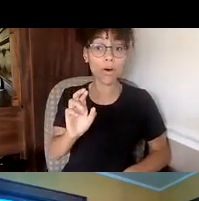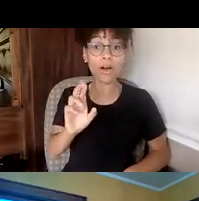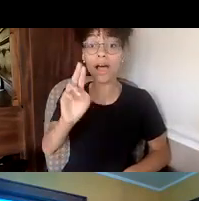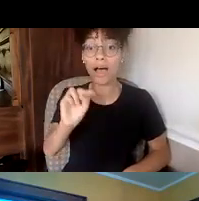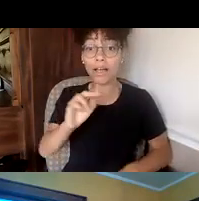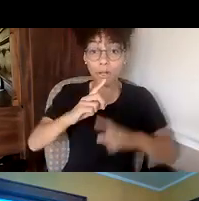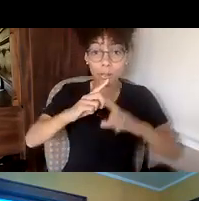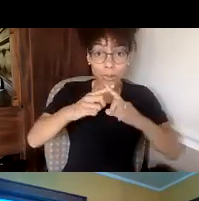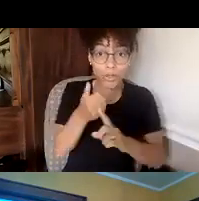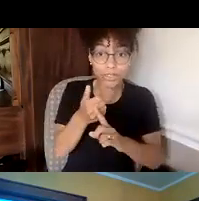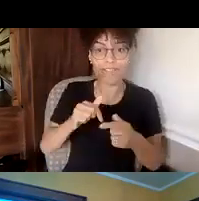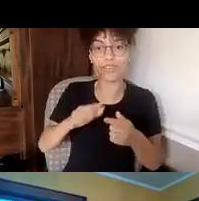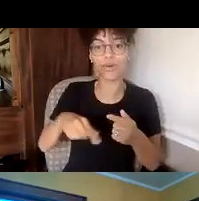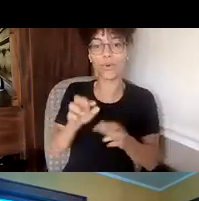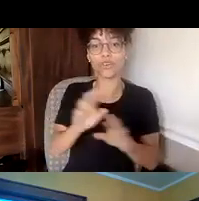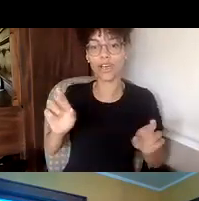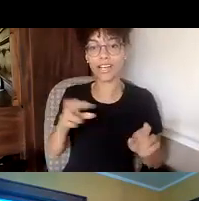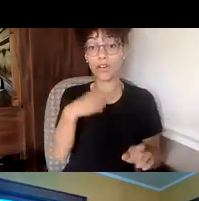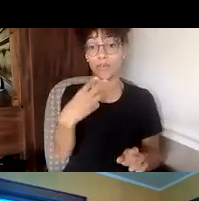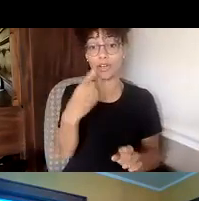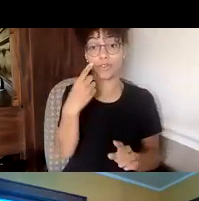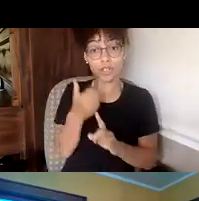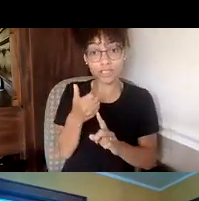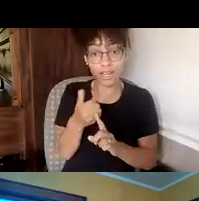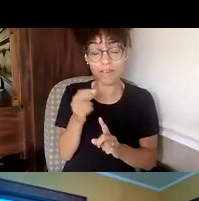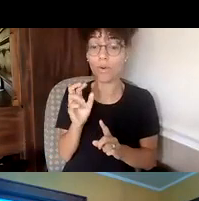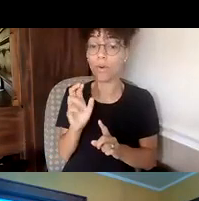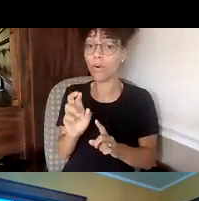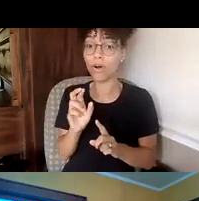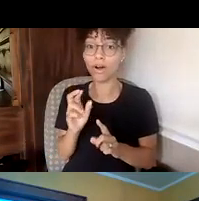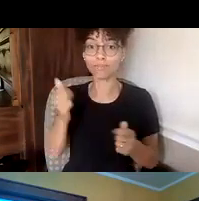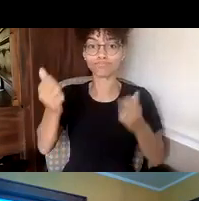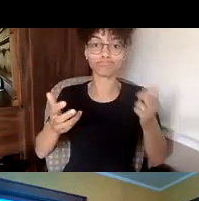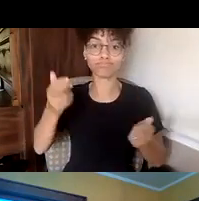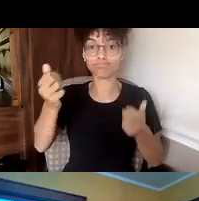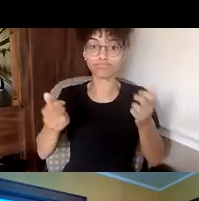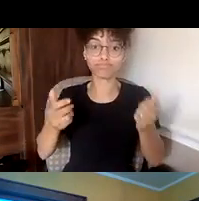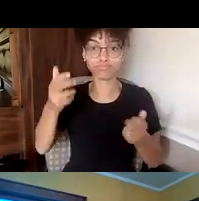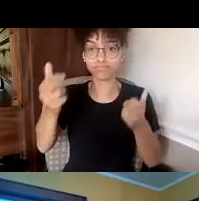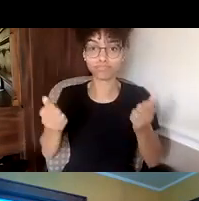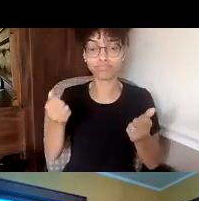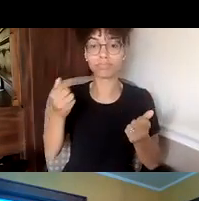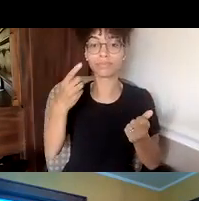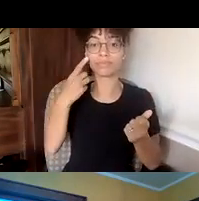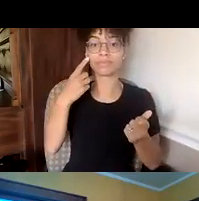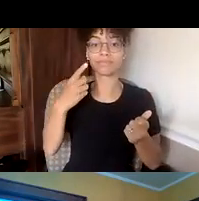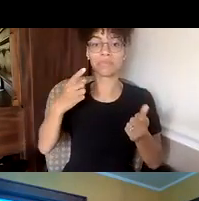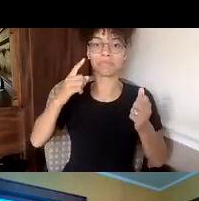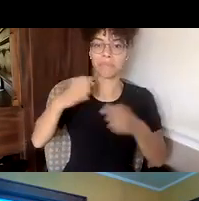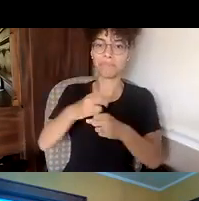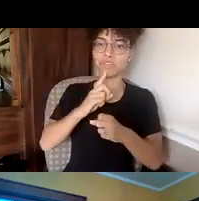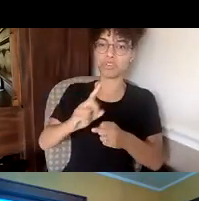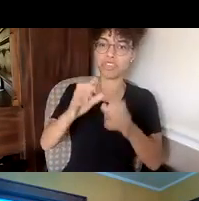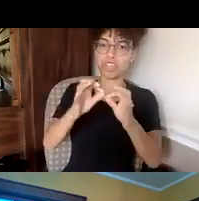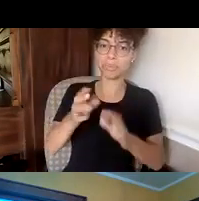yourself when you're ready and voice your question or statement, or get the attention of the interpreter so we